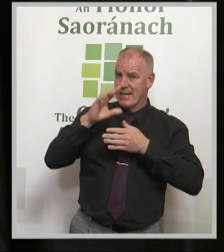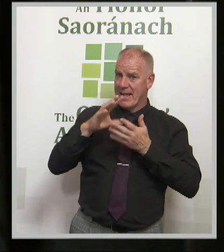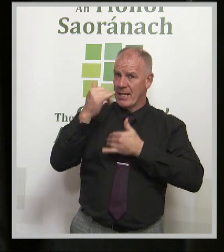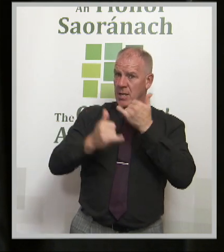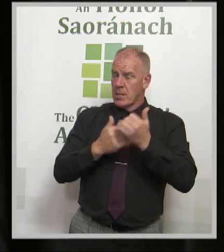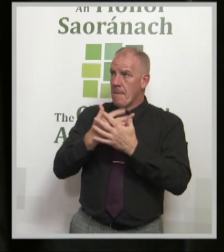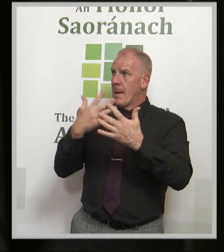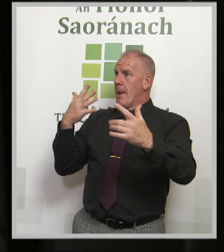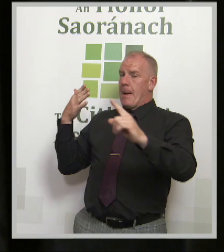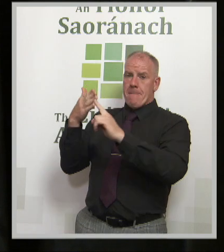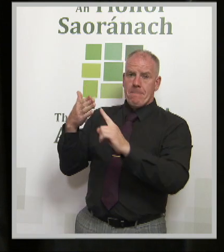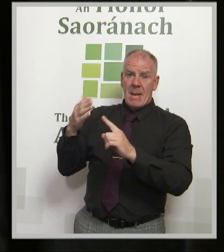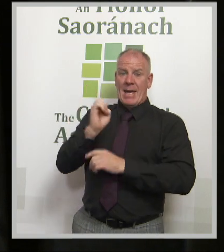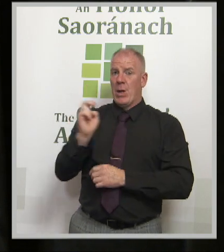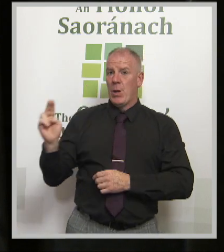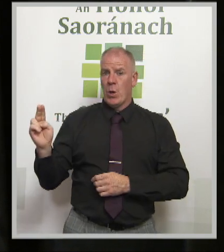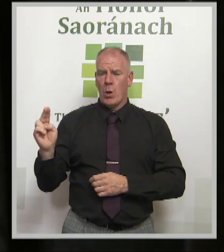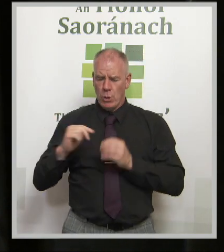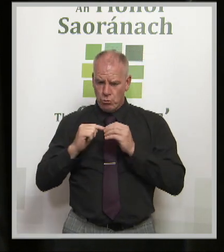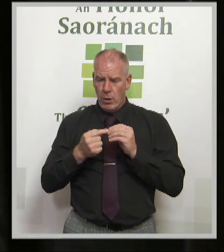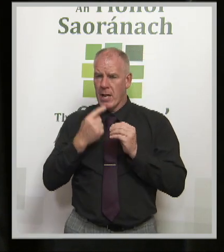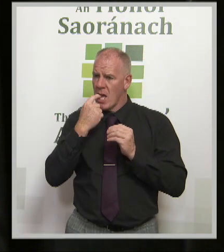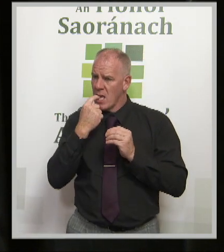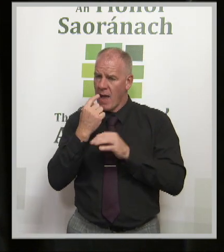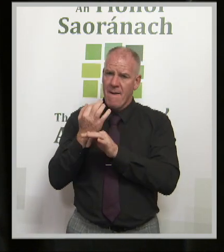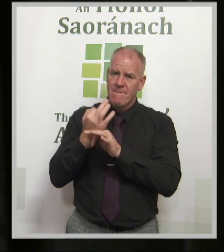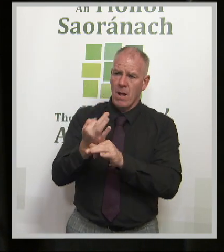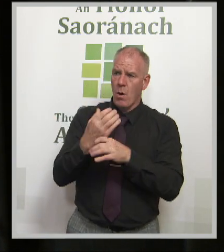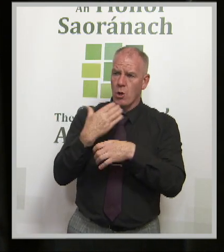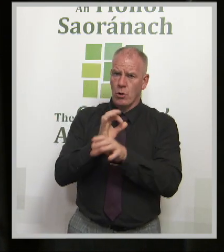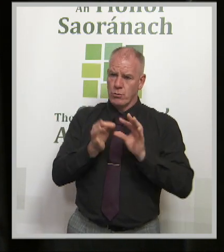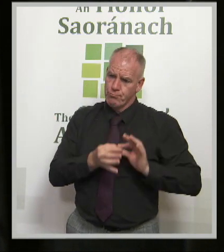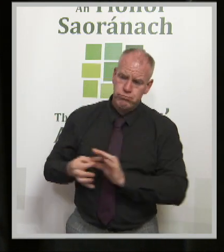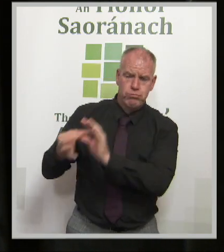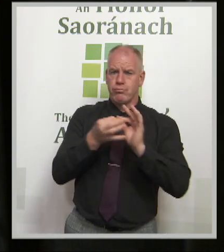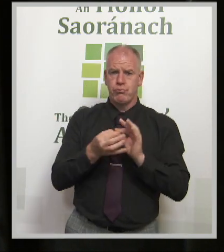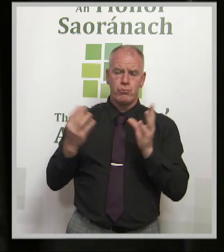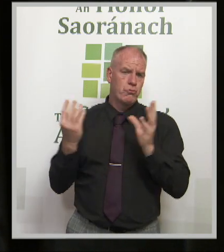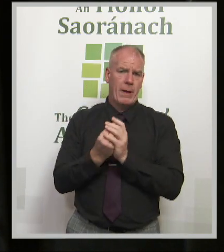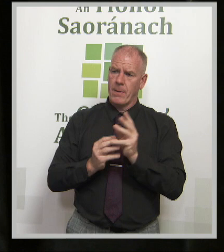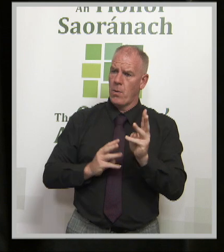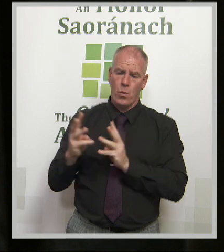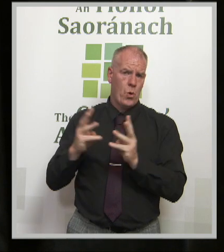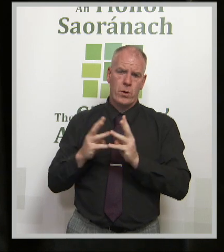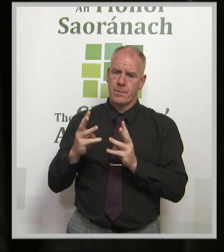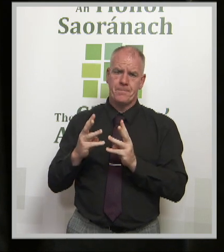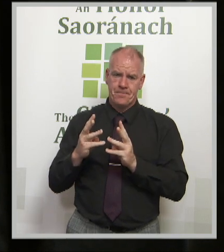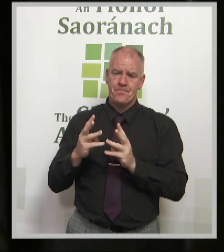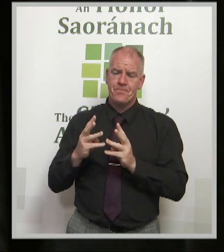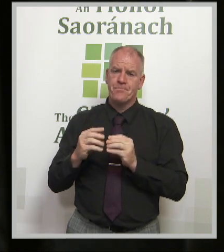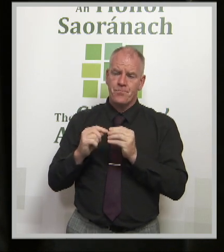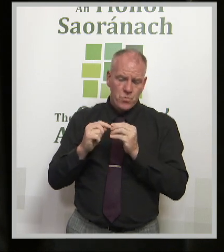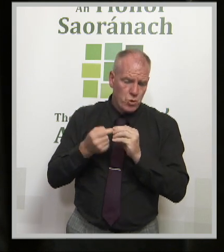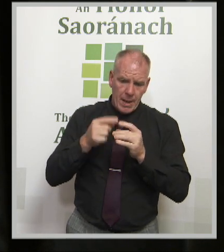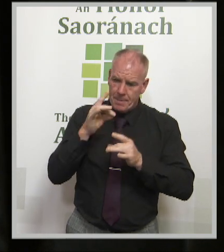ambitious. And the EU tries to work, the countries work together in a unified voice in this global perspective to try